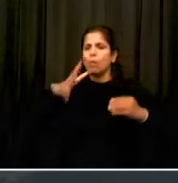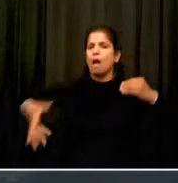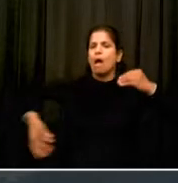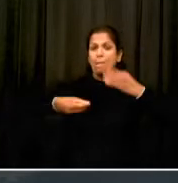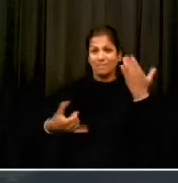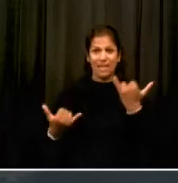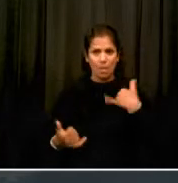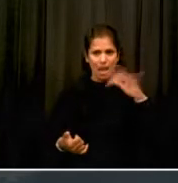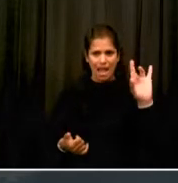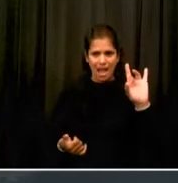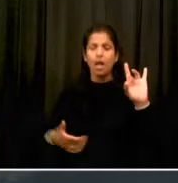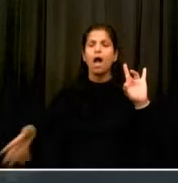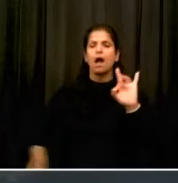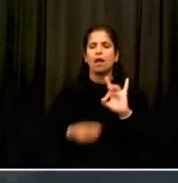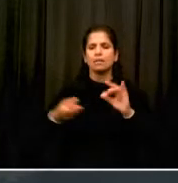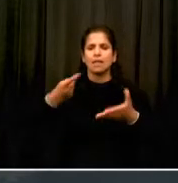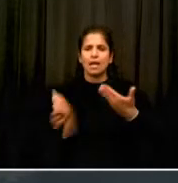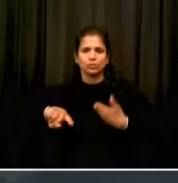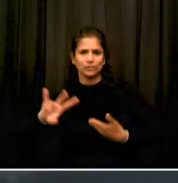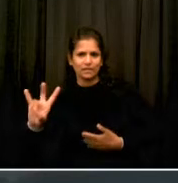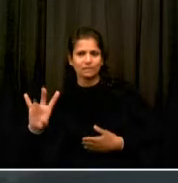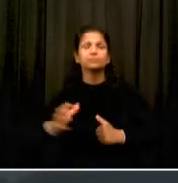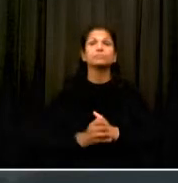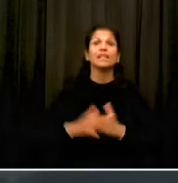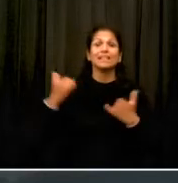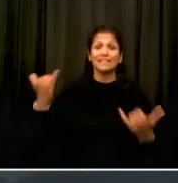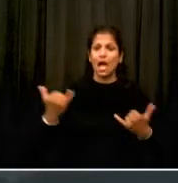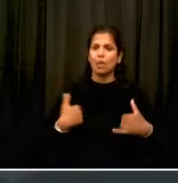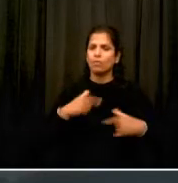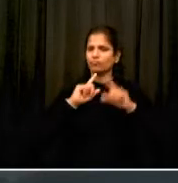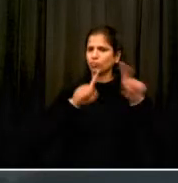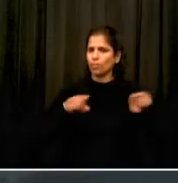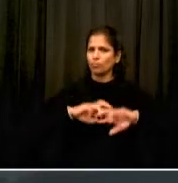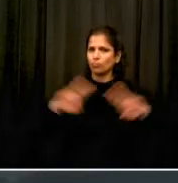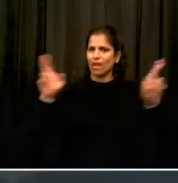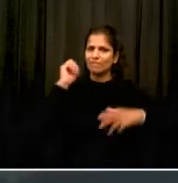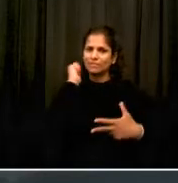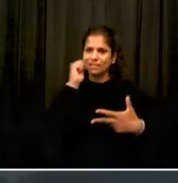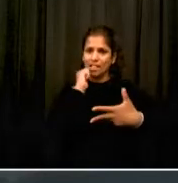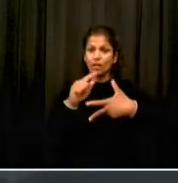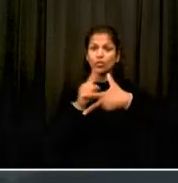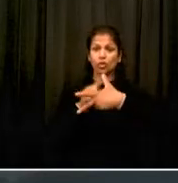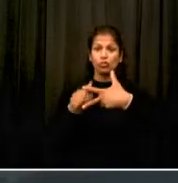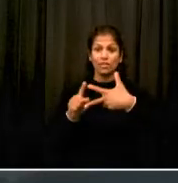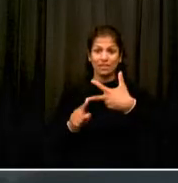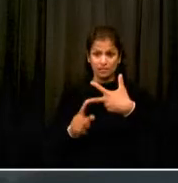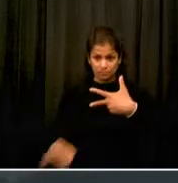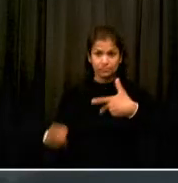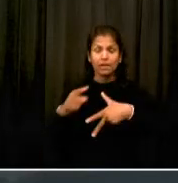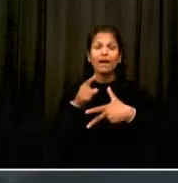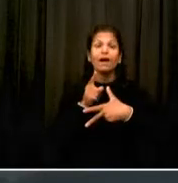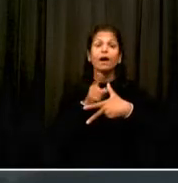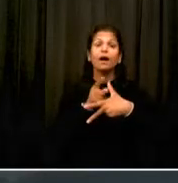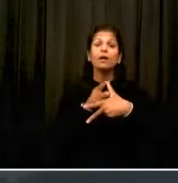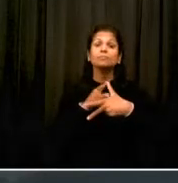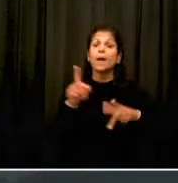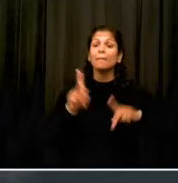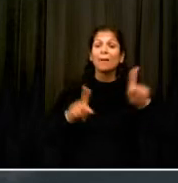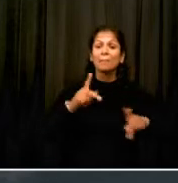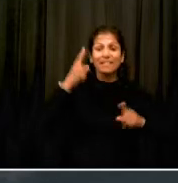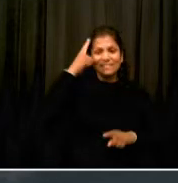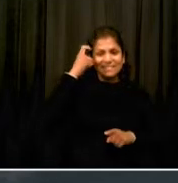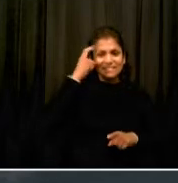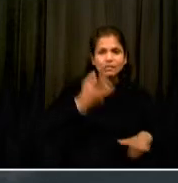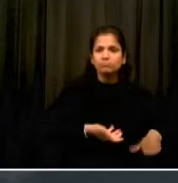Number 1. Daily number of people admitted to hospitals for suspected COVID-19. Threshold is 200. Today's report 69. Number